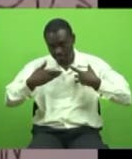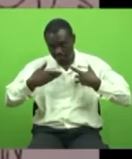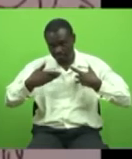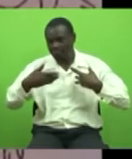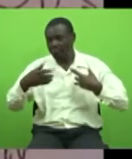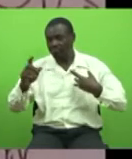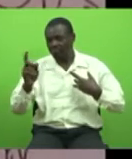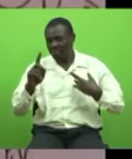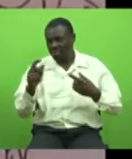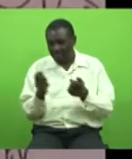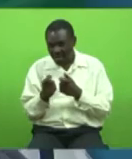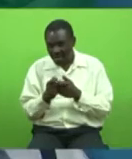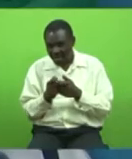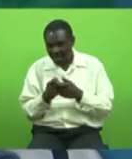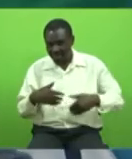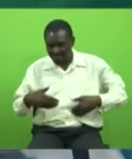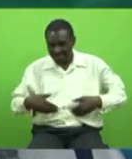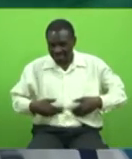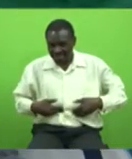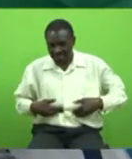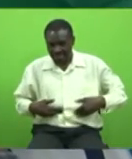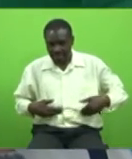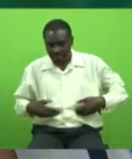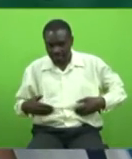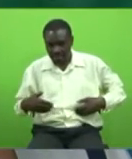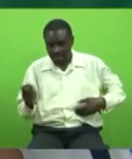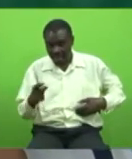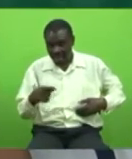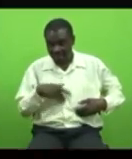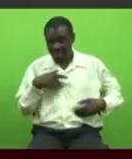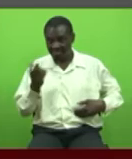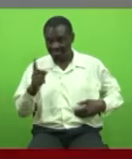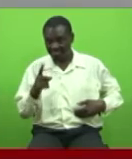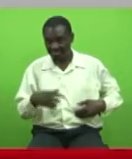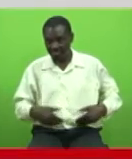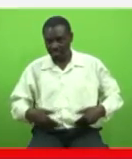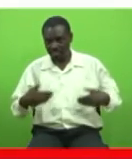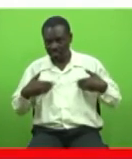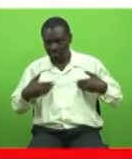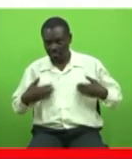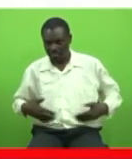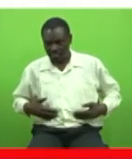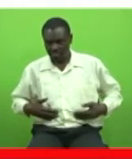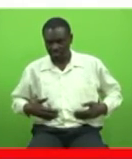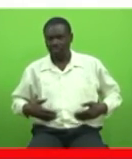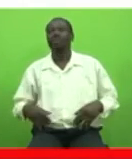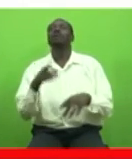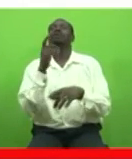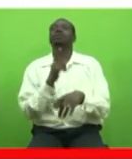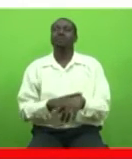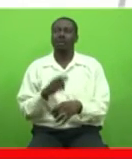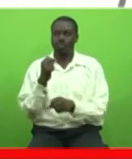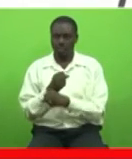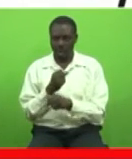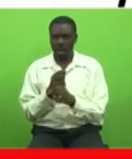When examining a survivor, attention must be given to the following. Be prepared. Have all